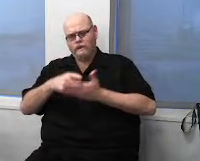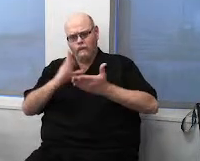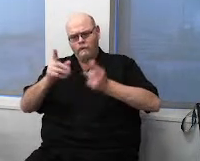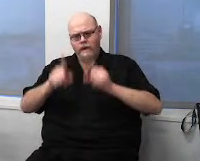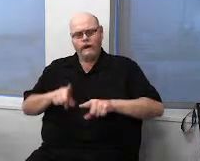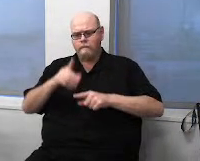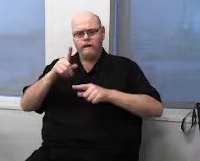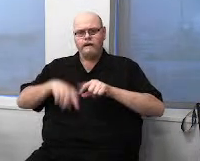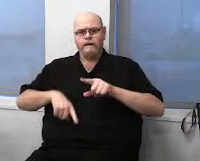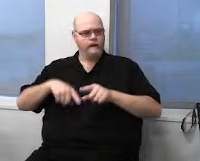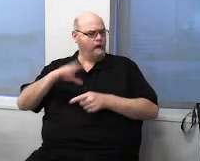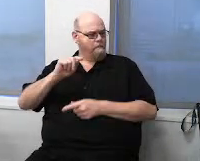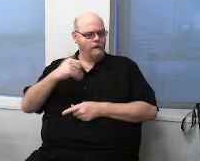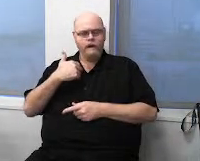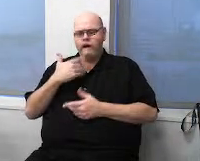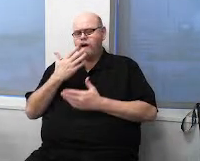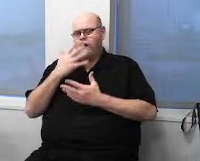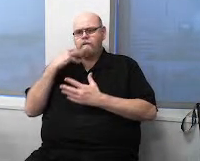say